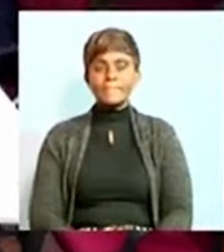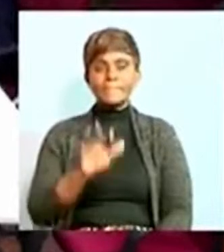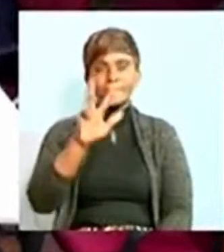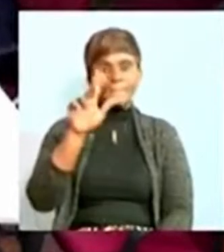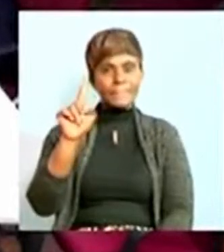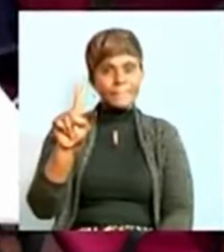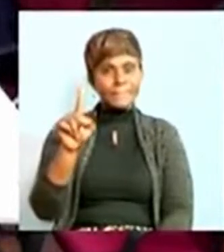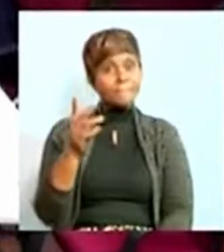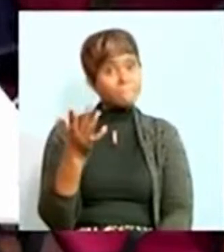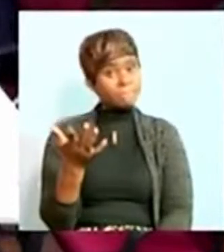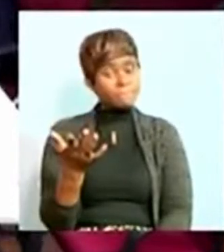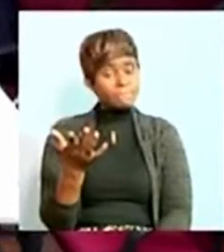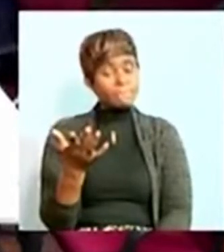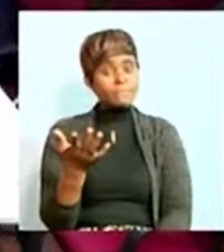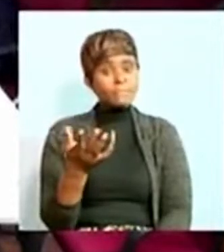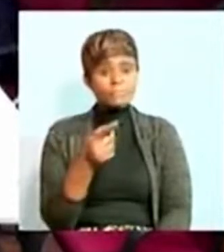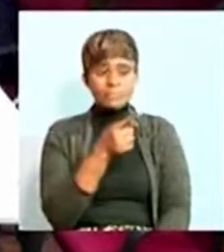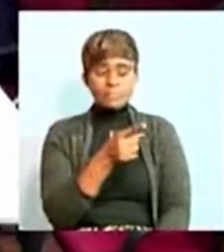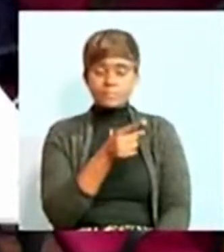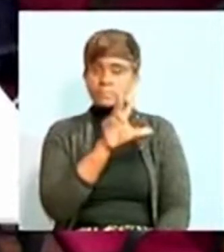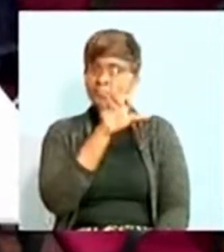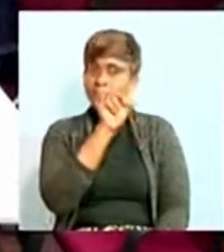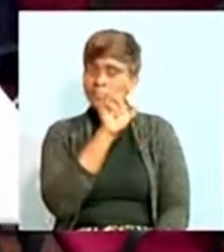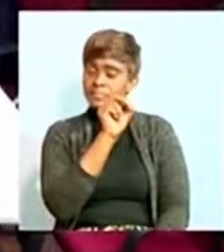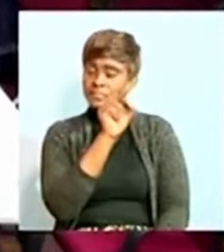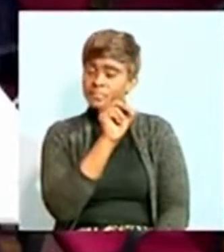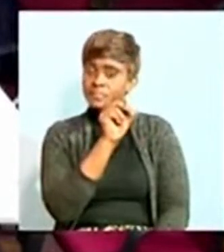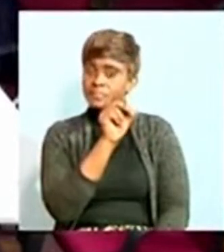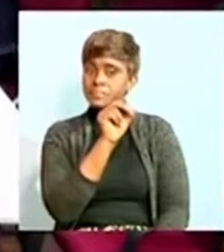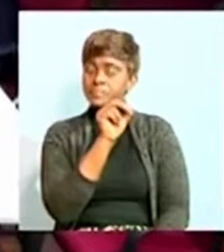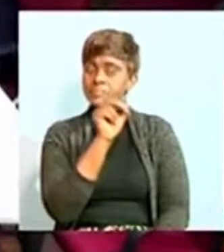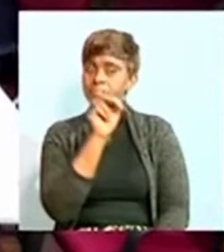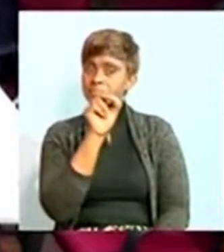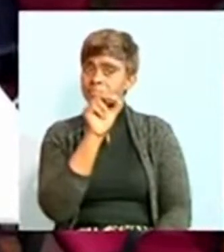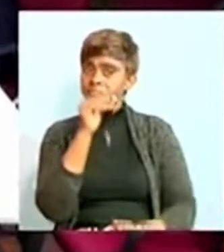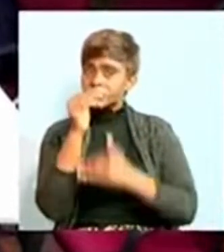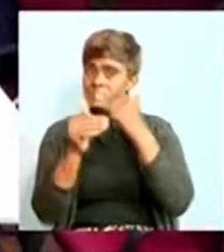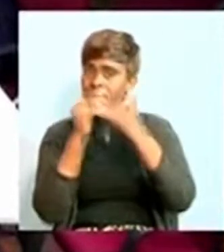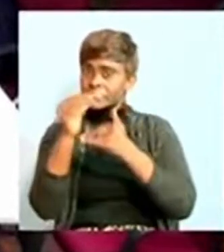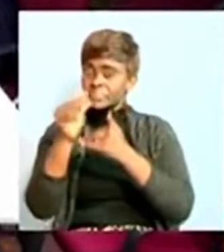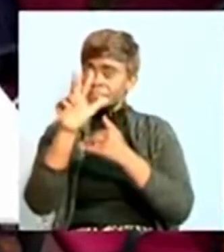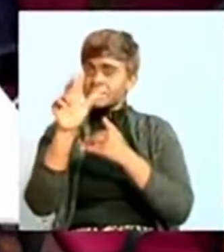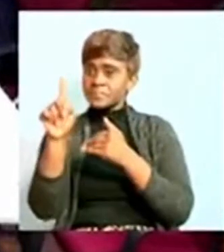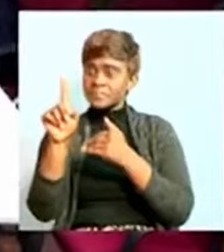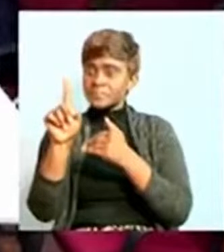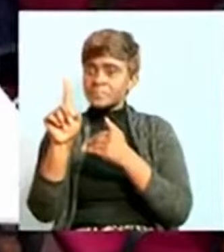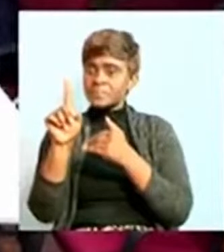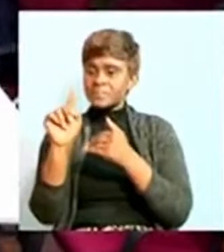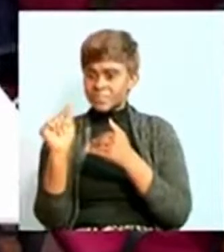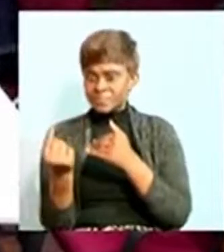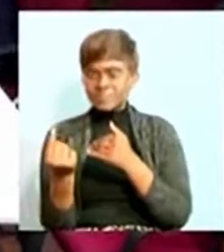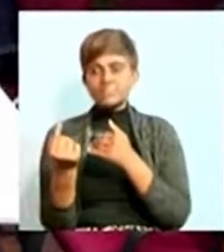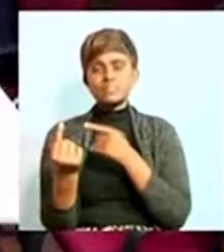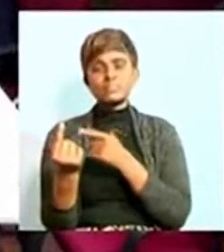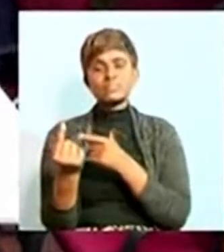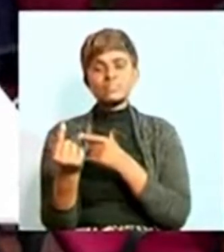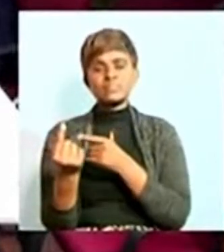31st. 31st. So 30th, then 31st, then 1st